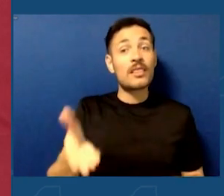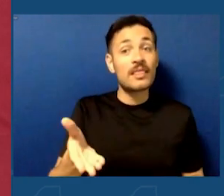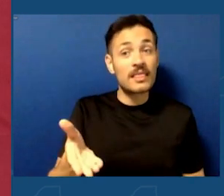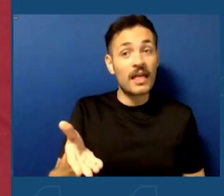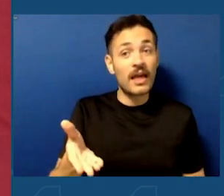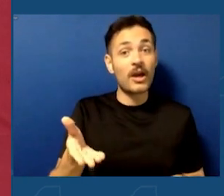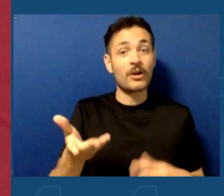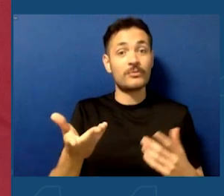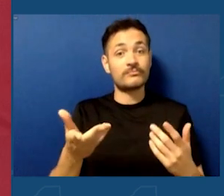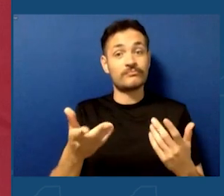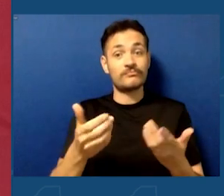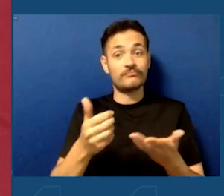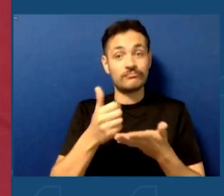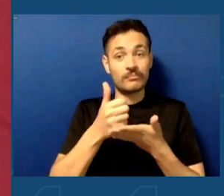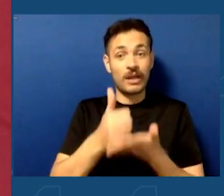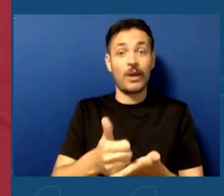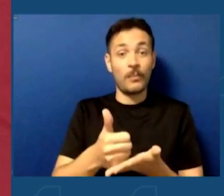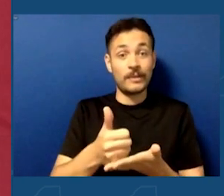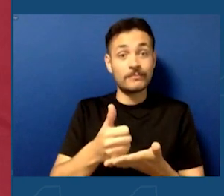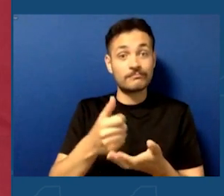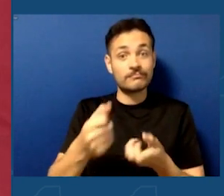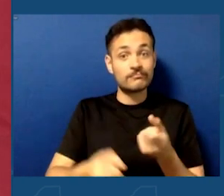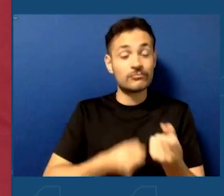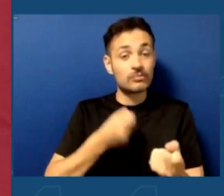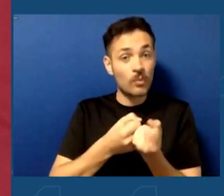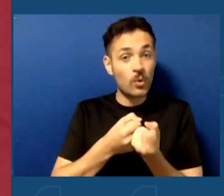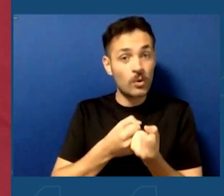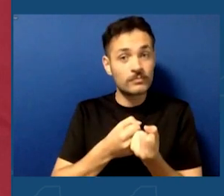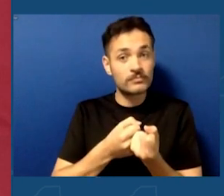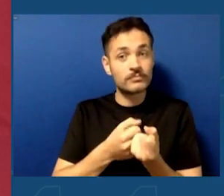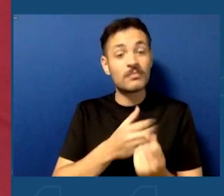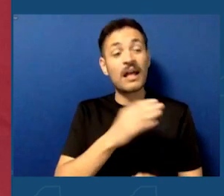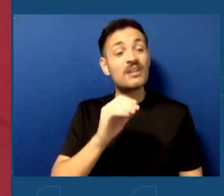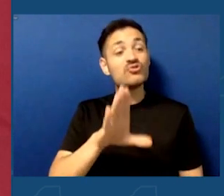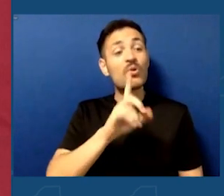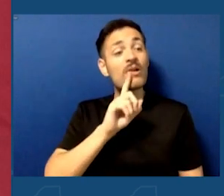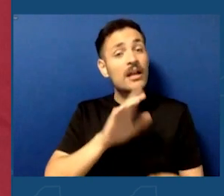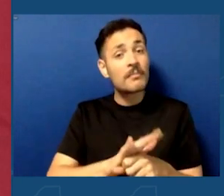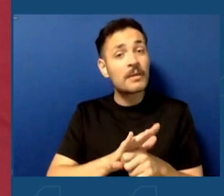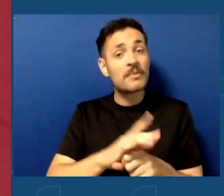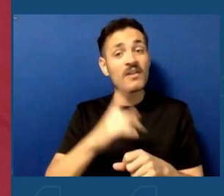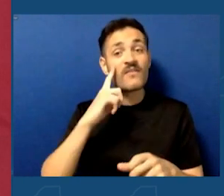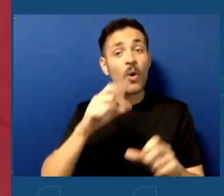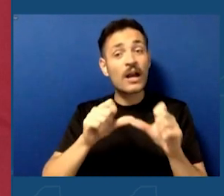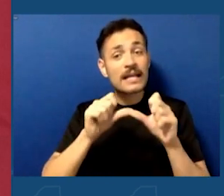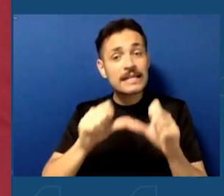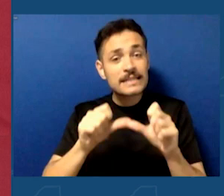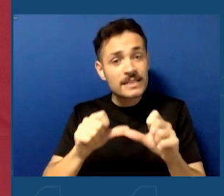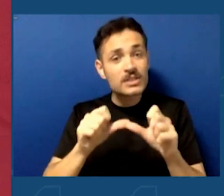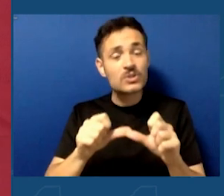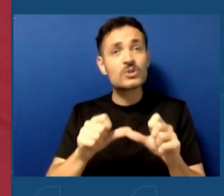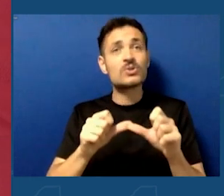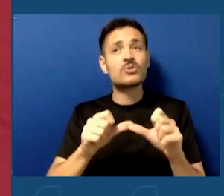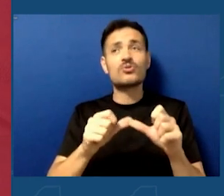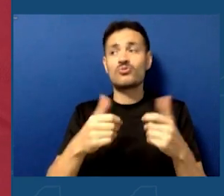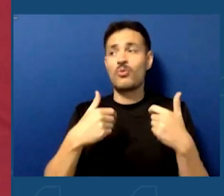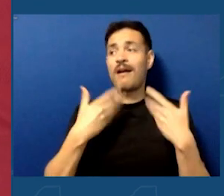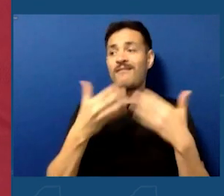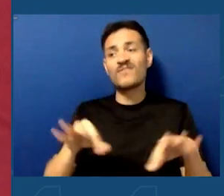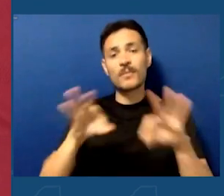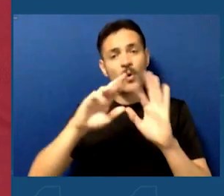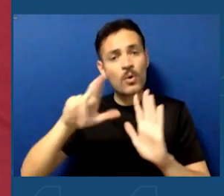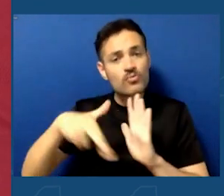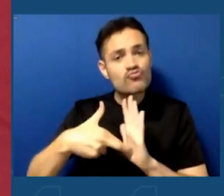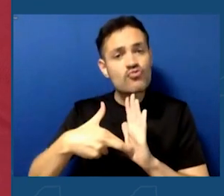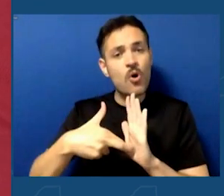Rico, and your commitment to continue to play an important role in the rebuilding